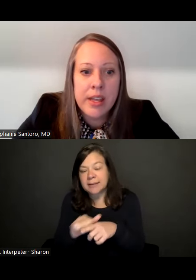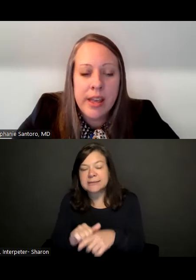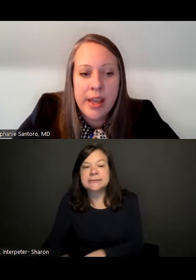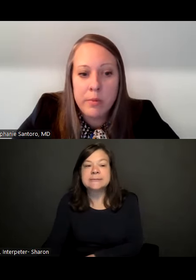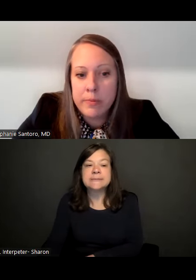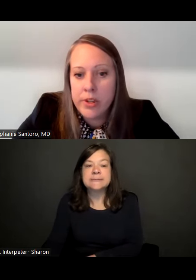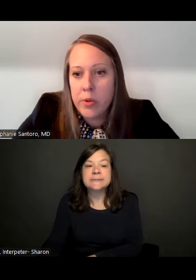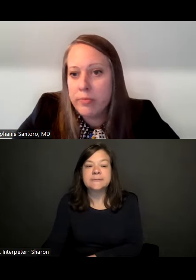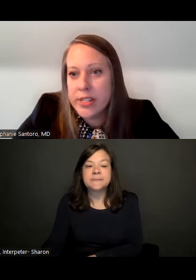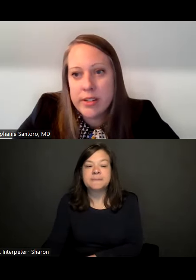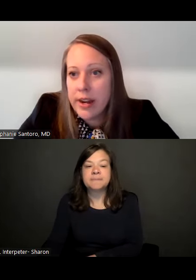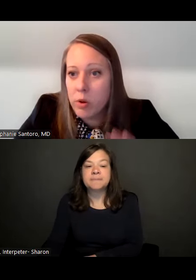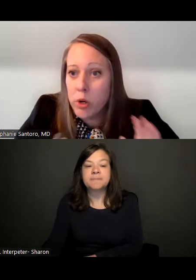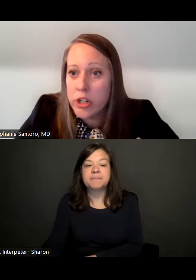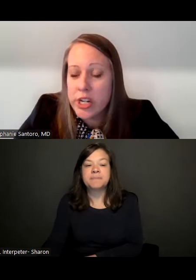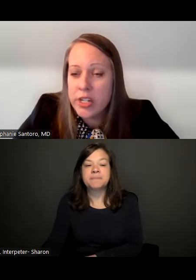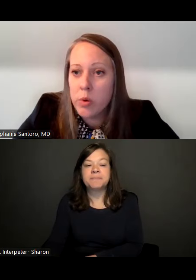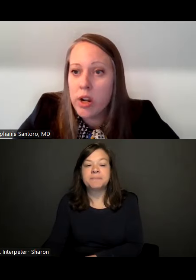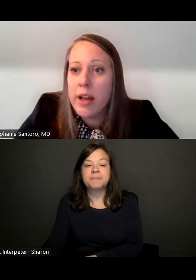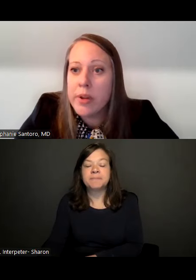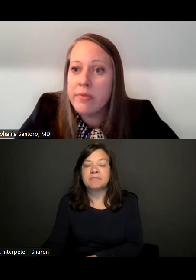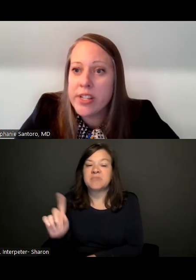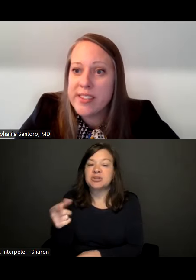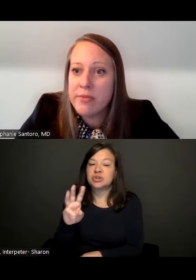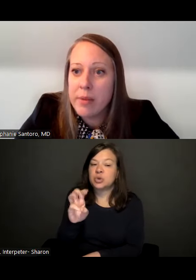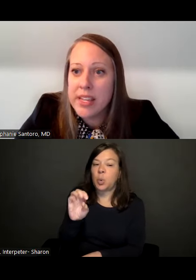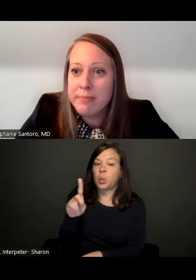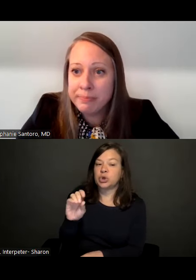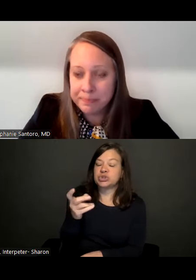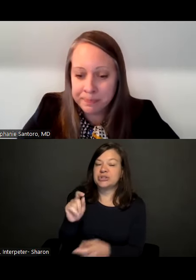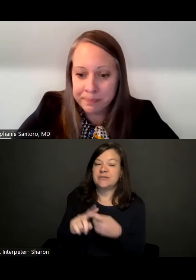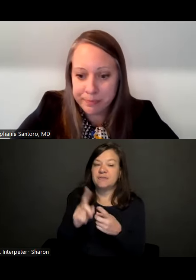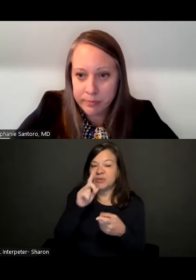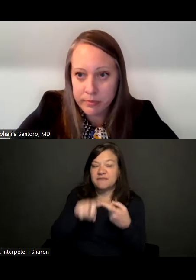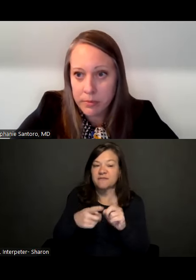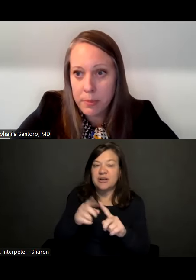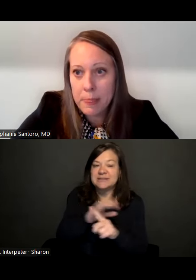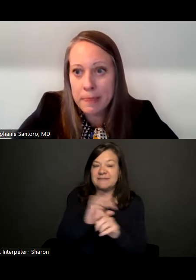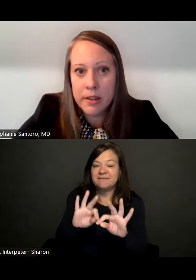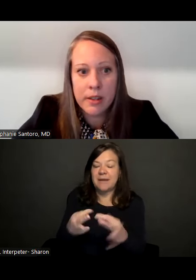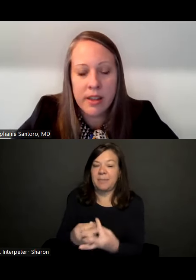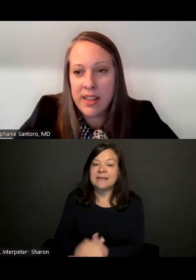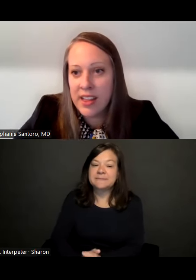and just kind of a worksheet to work on with friends and family.